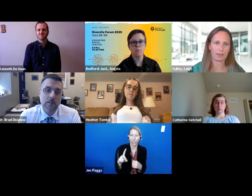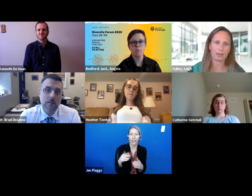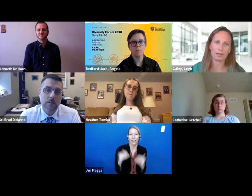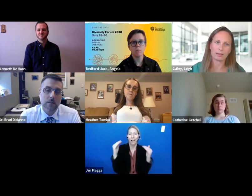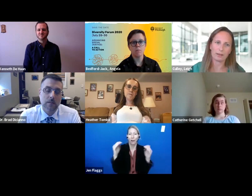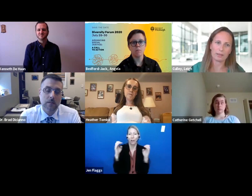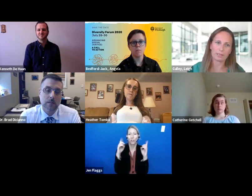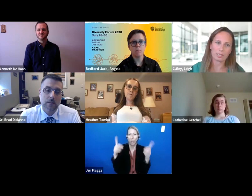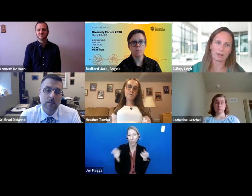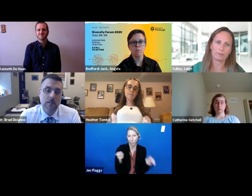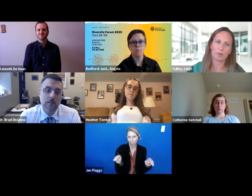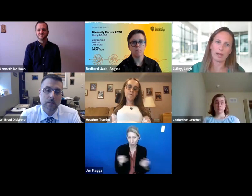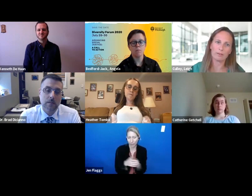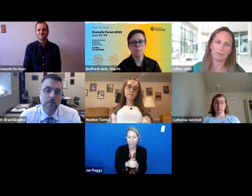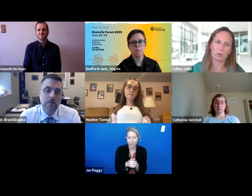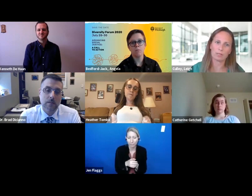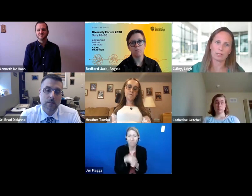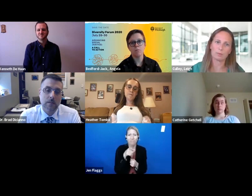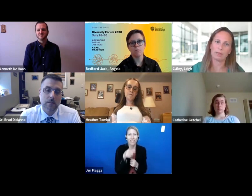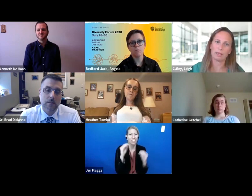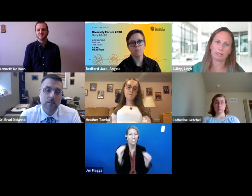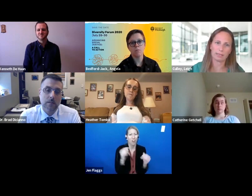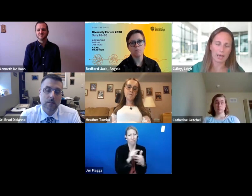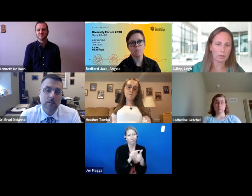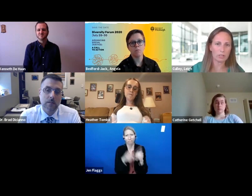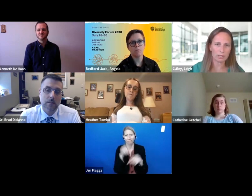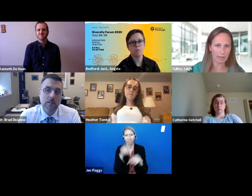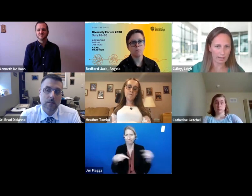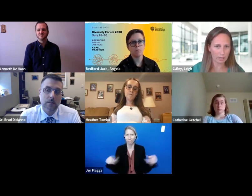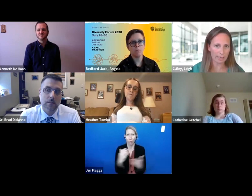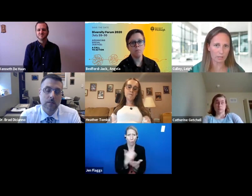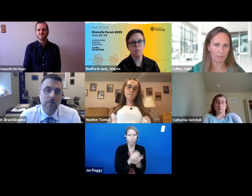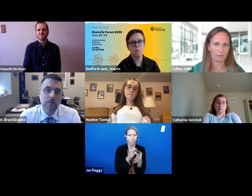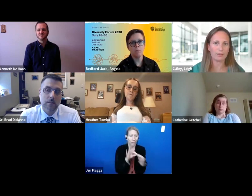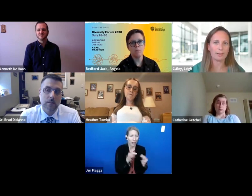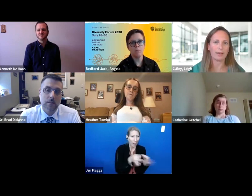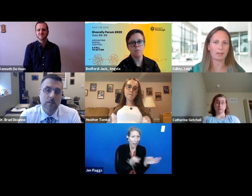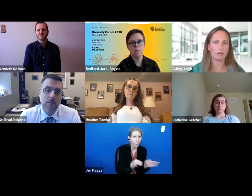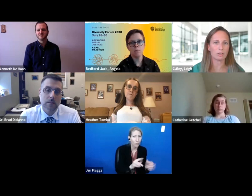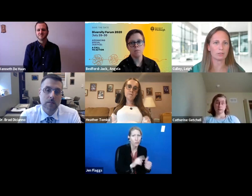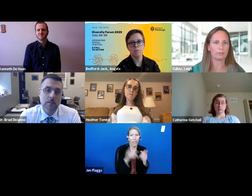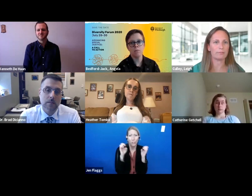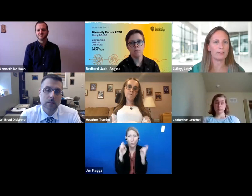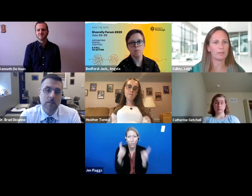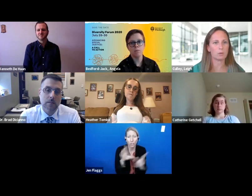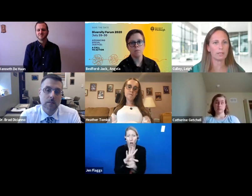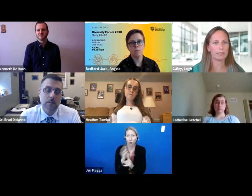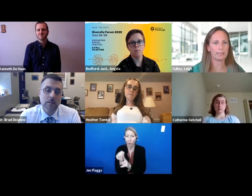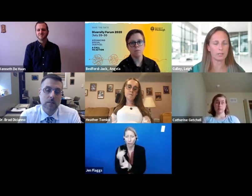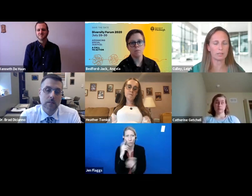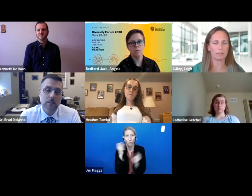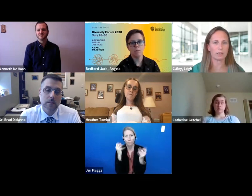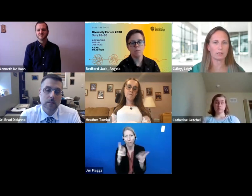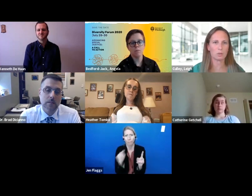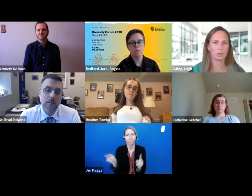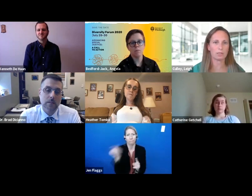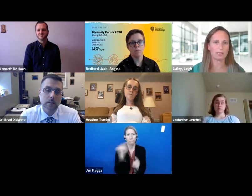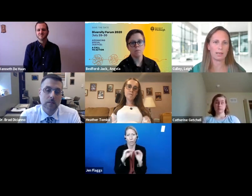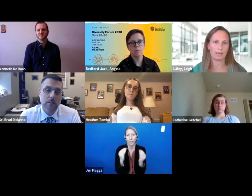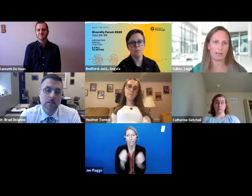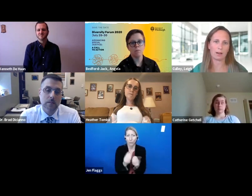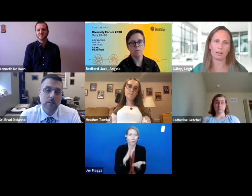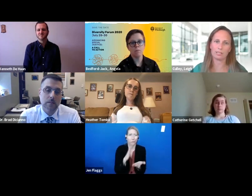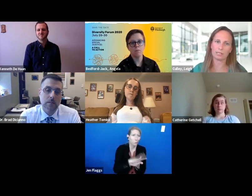Kenneth has taught a variety of courses related to language, education, and culture for various organizations,